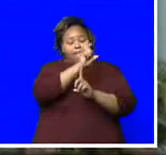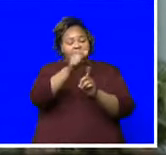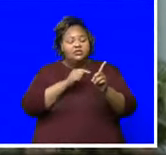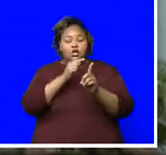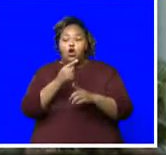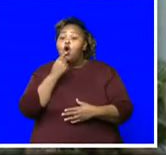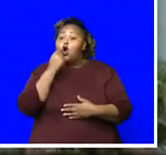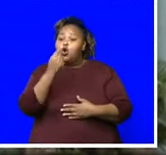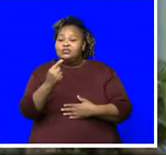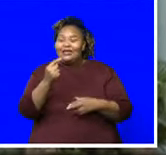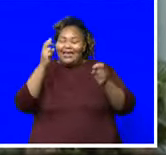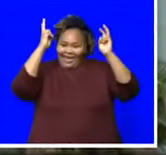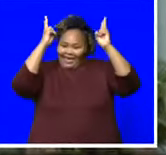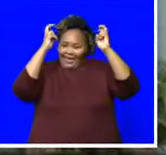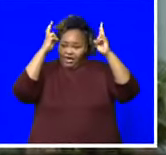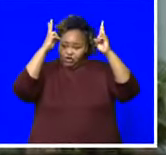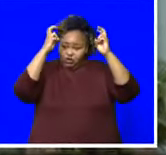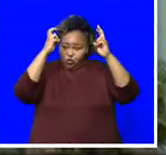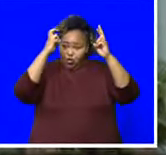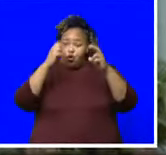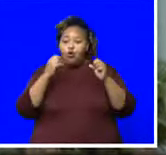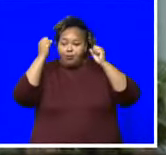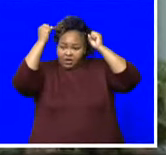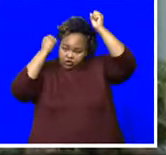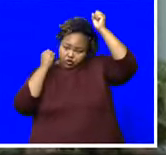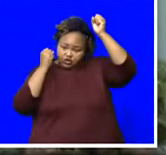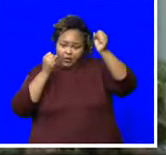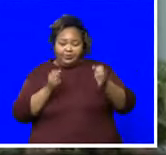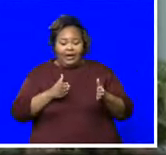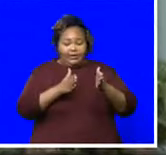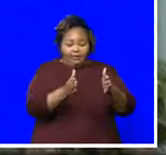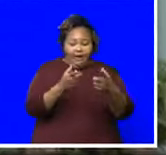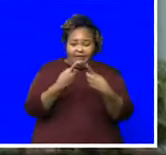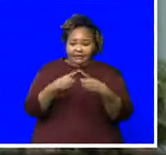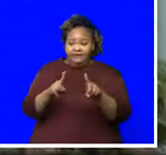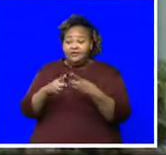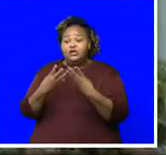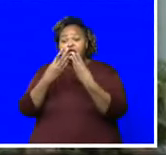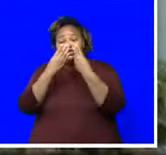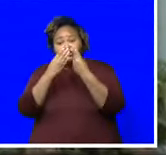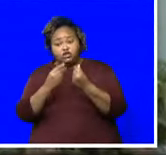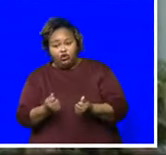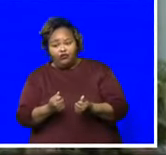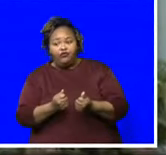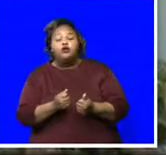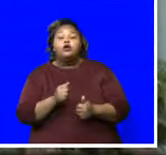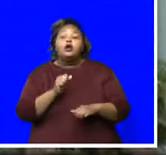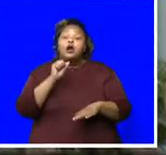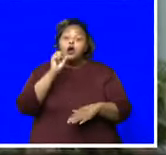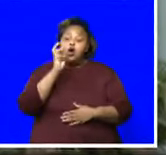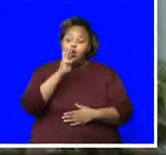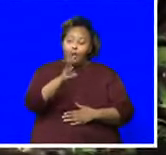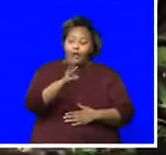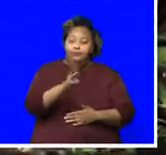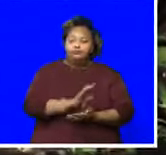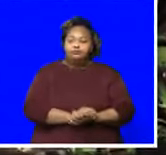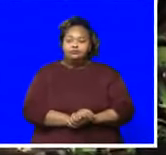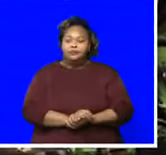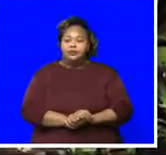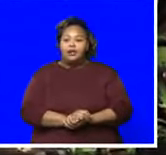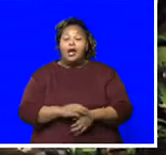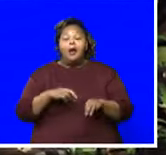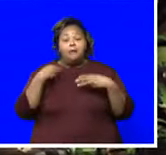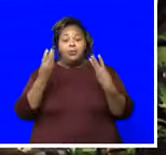kanike futhi yasentshedwa nasesigabeni noma nasetigabeni letifanele kulo mbutho emaswati akabekethwe lokucina futhi